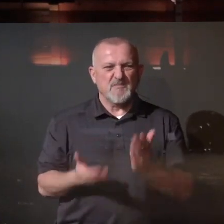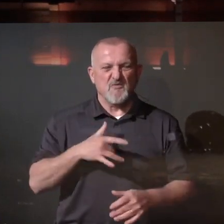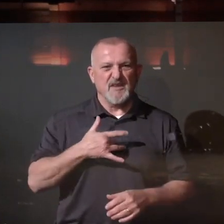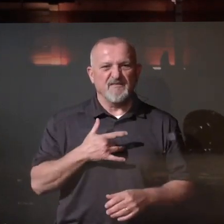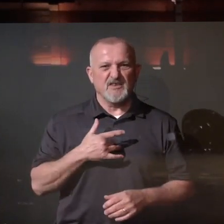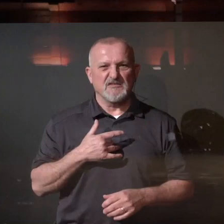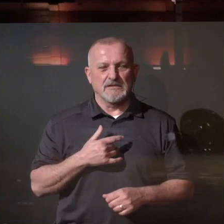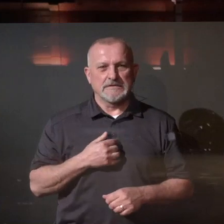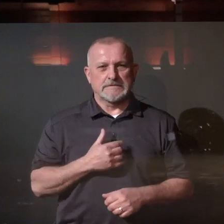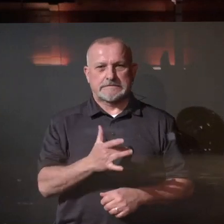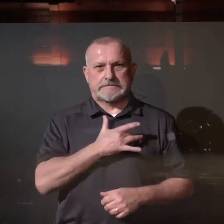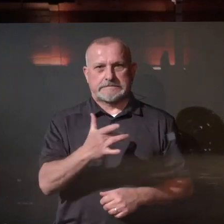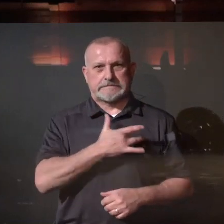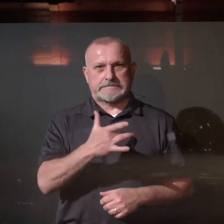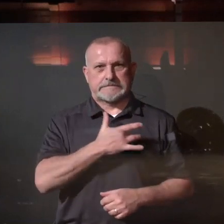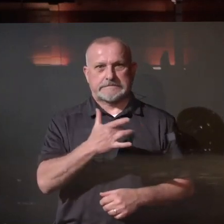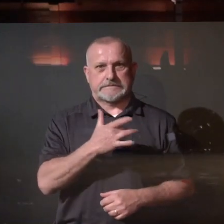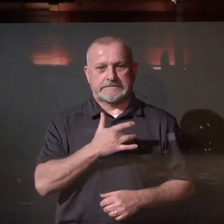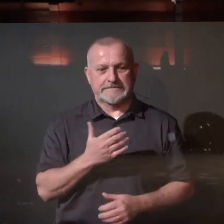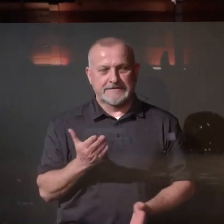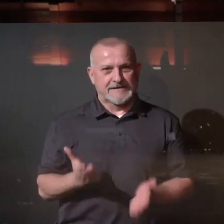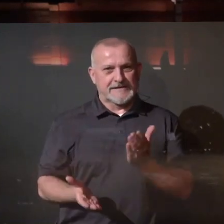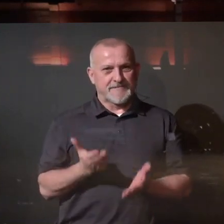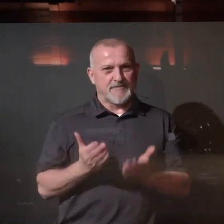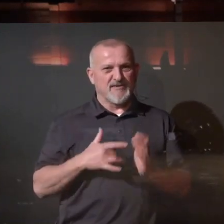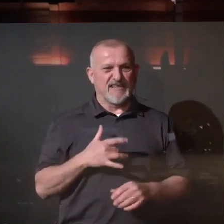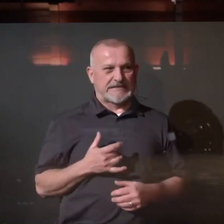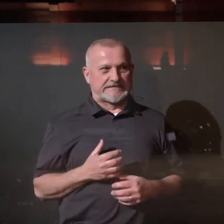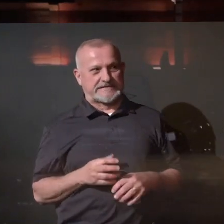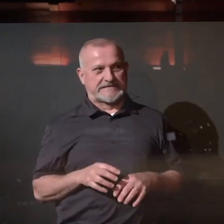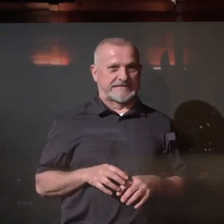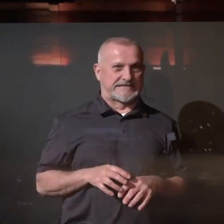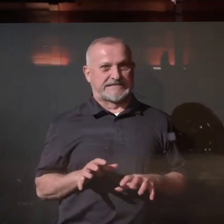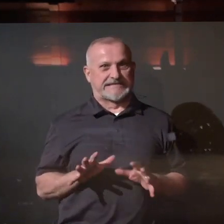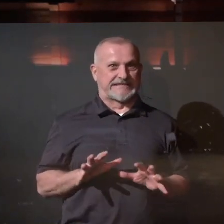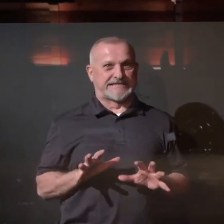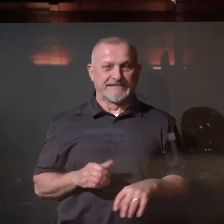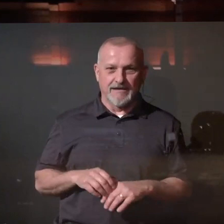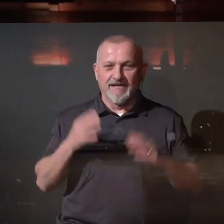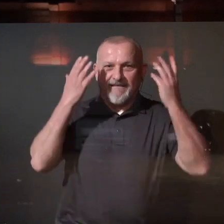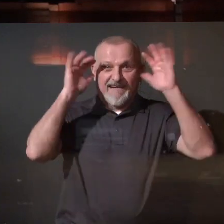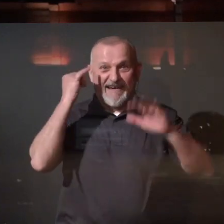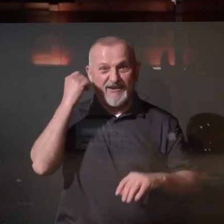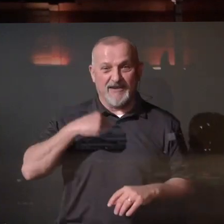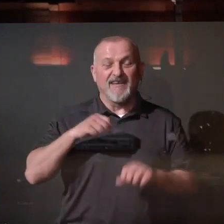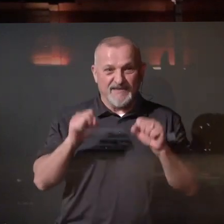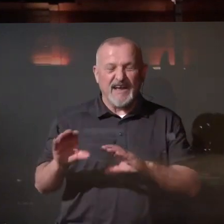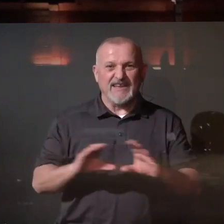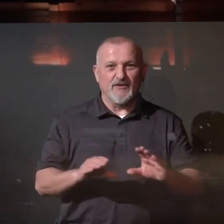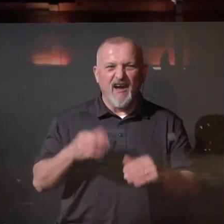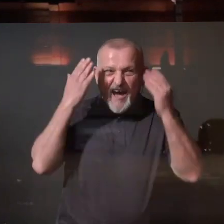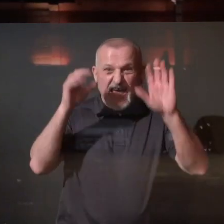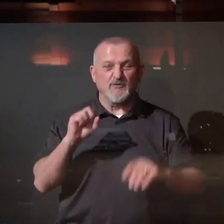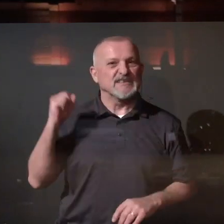now. Sitting and watching this, there's something that might be uneasy in your gut right now, thinking, okay, I don't know if I can do this. I don't know what Sam's exactly